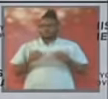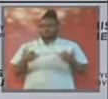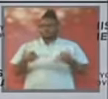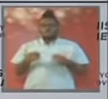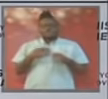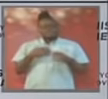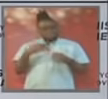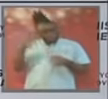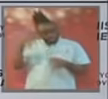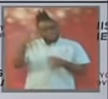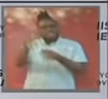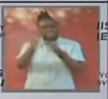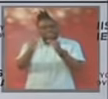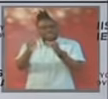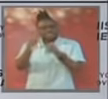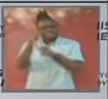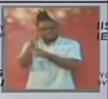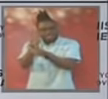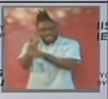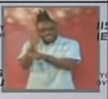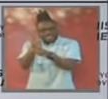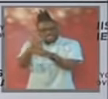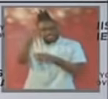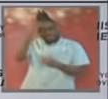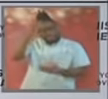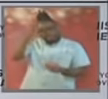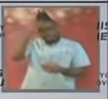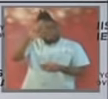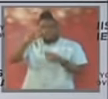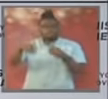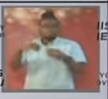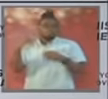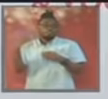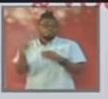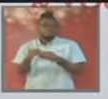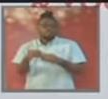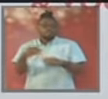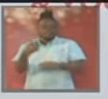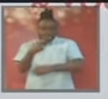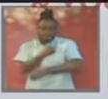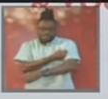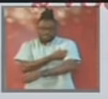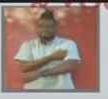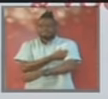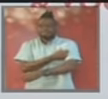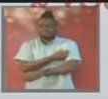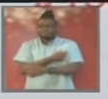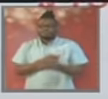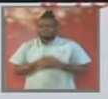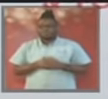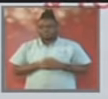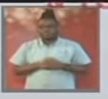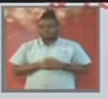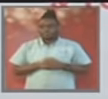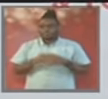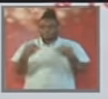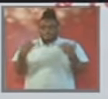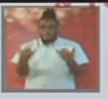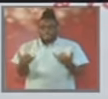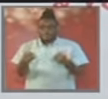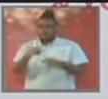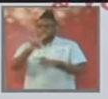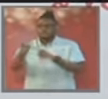accurate information as it relates to the COVID-19 vaccine. We move into the question and answer segment